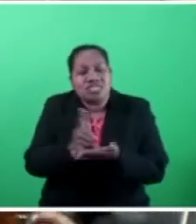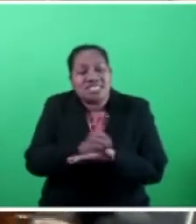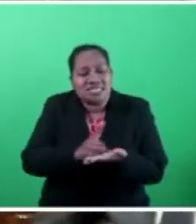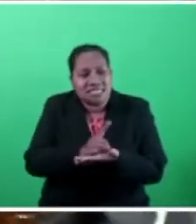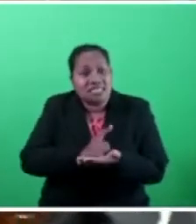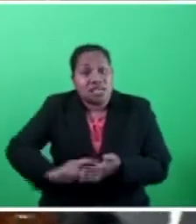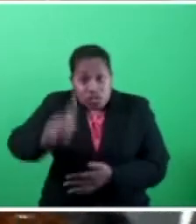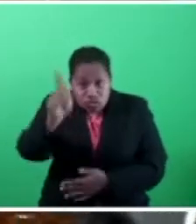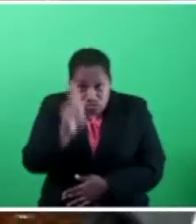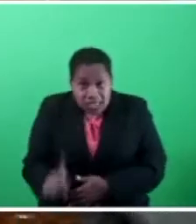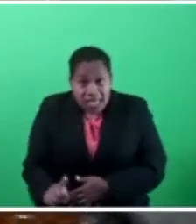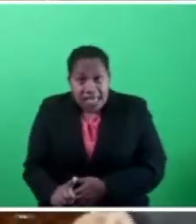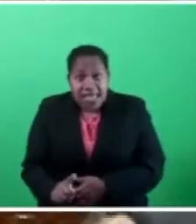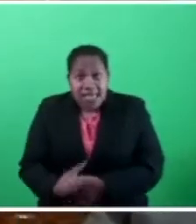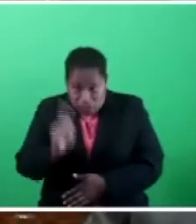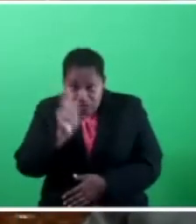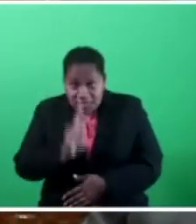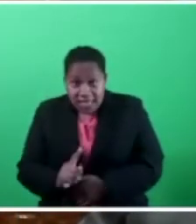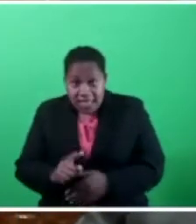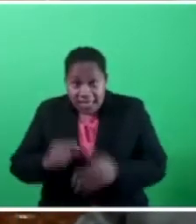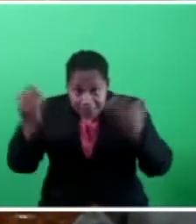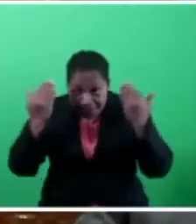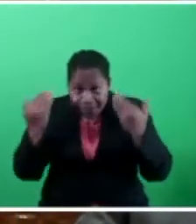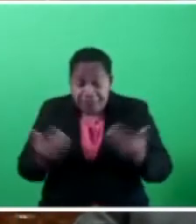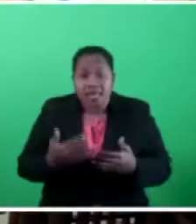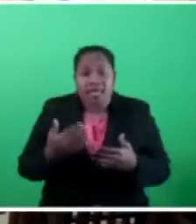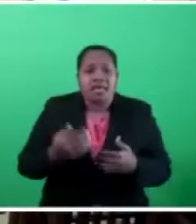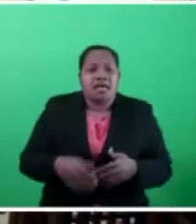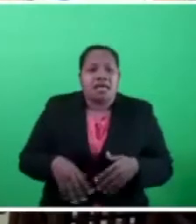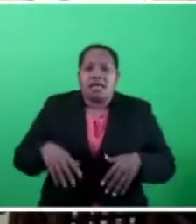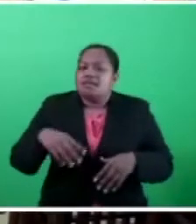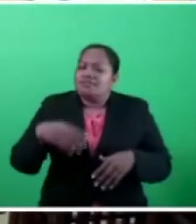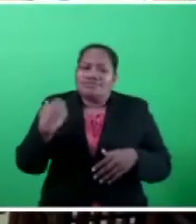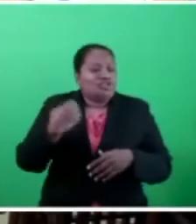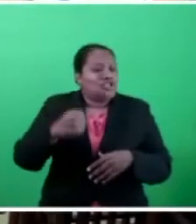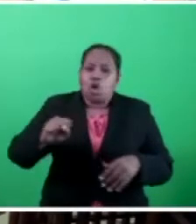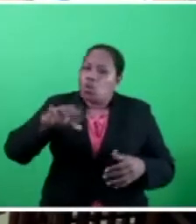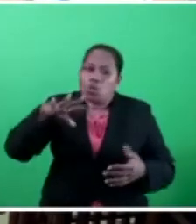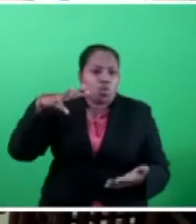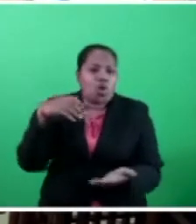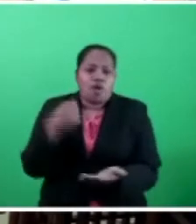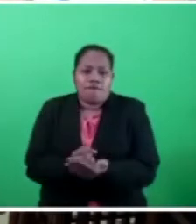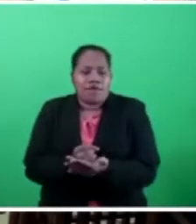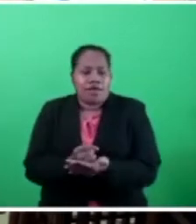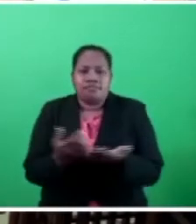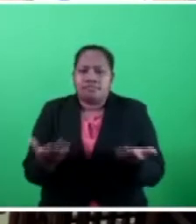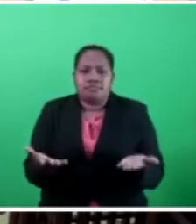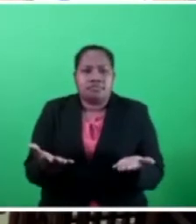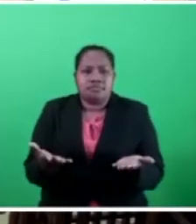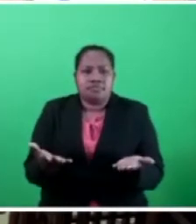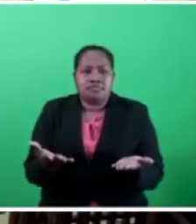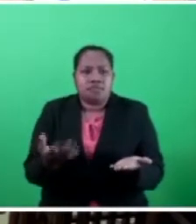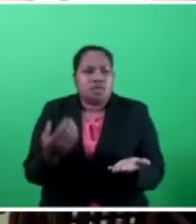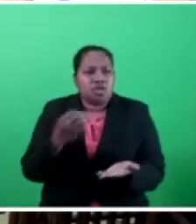Speaker, there are 0 confirmed cases of coronavirus in Fiji.